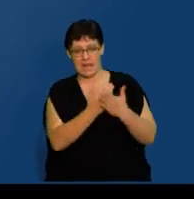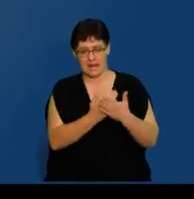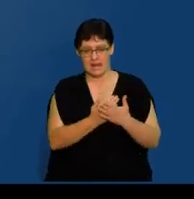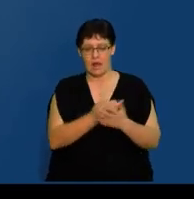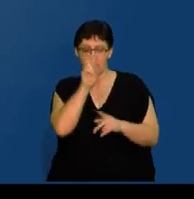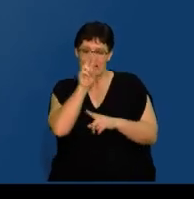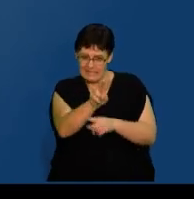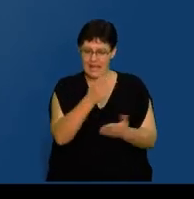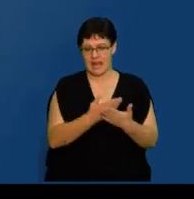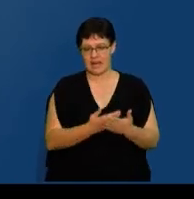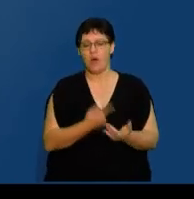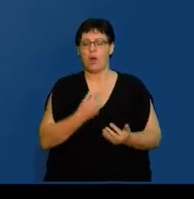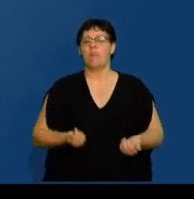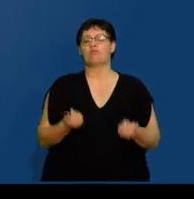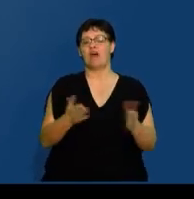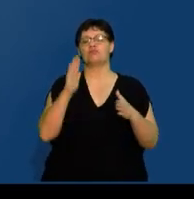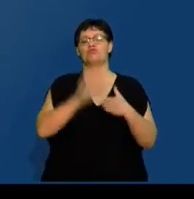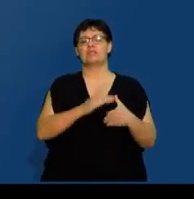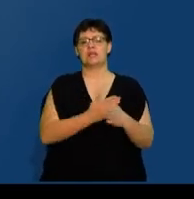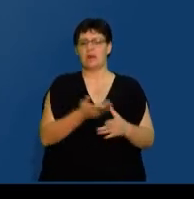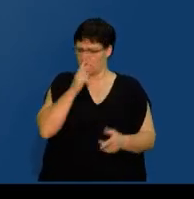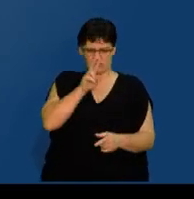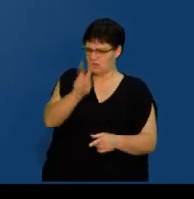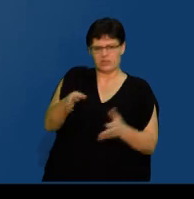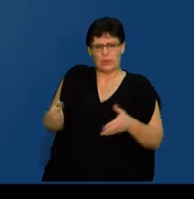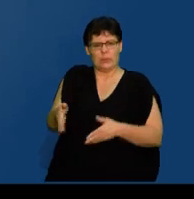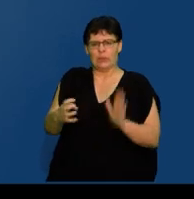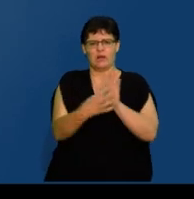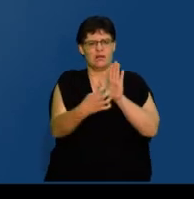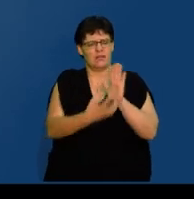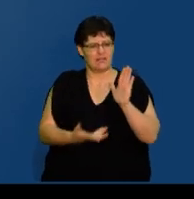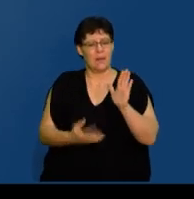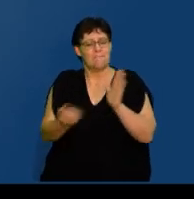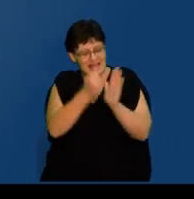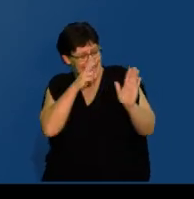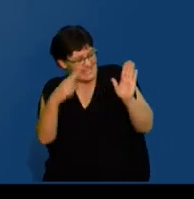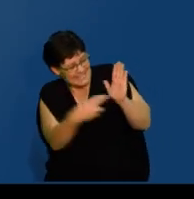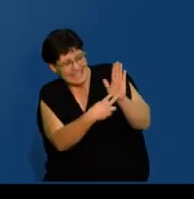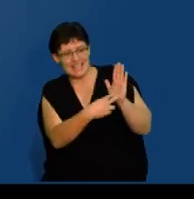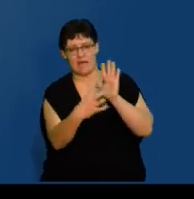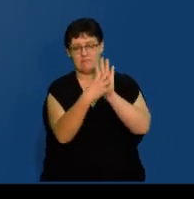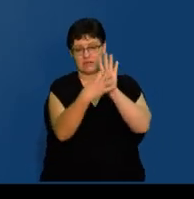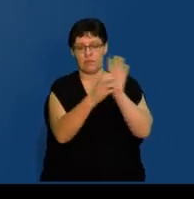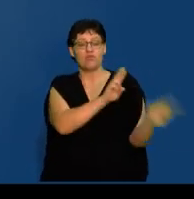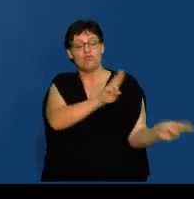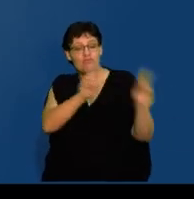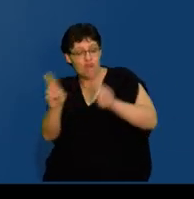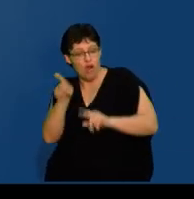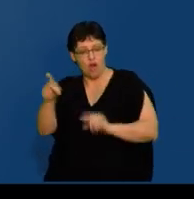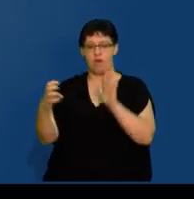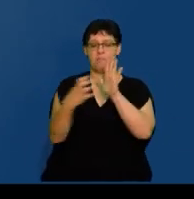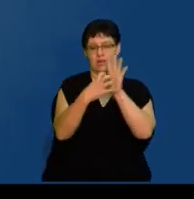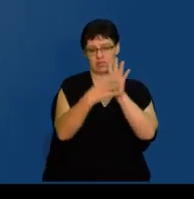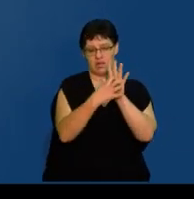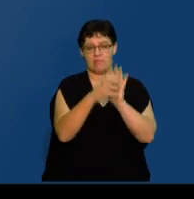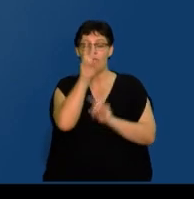that provide reasons that are not evident from the diagram. And hence, it's important that you refer to these diagrams